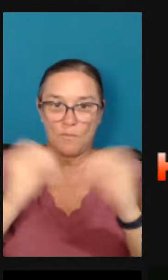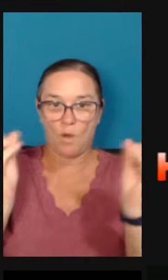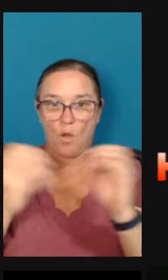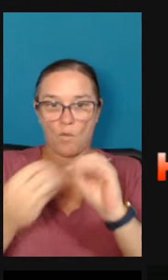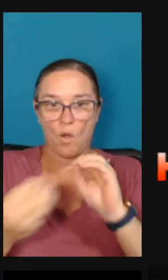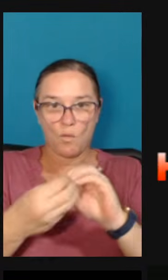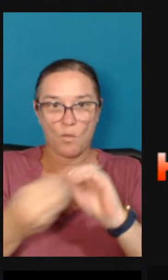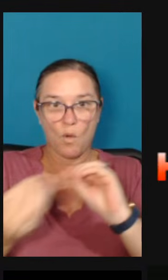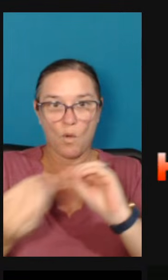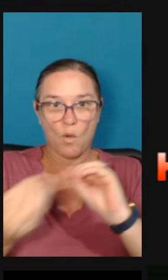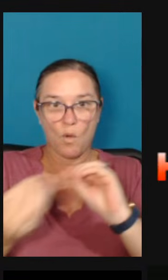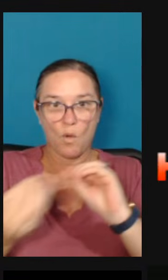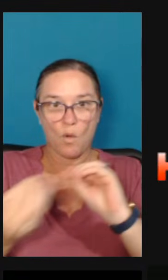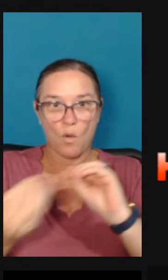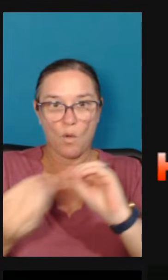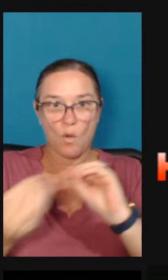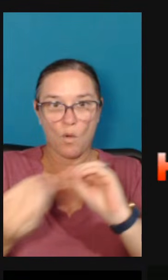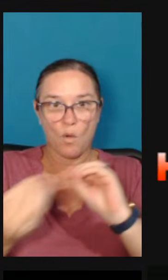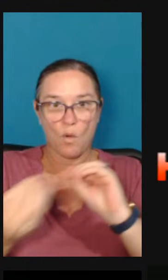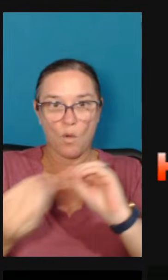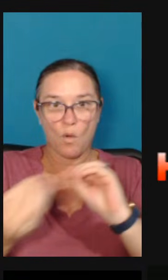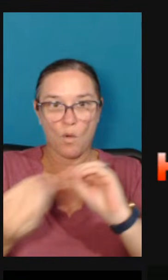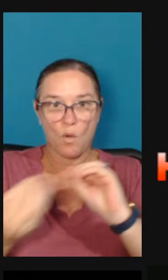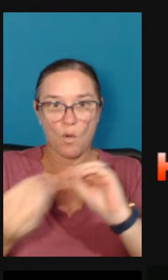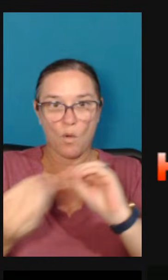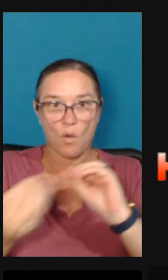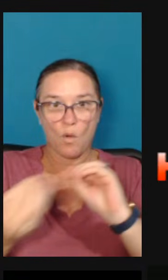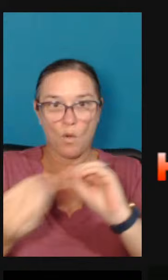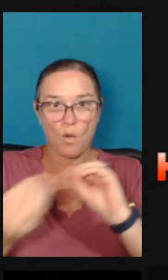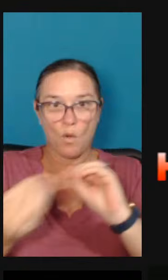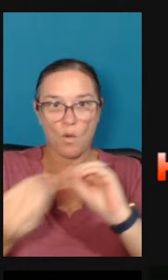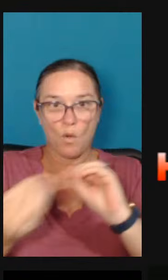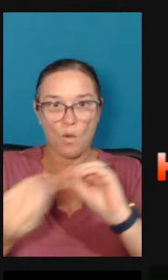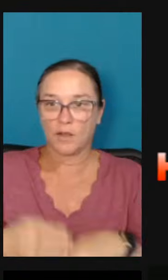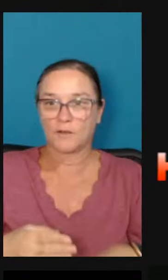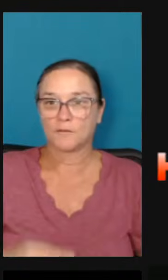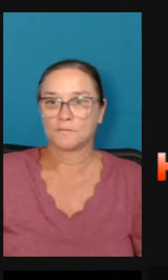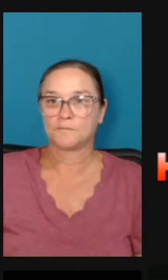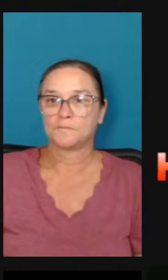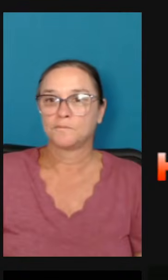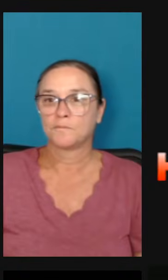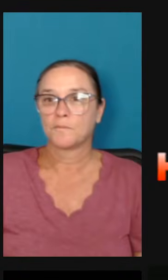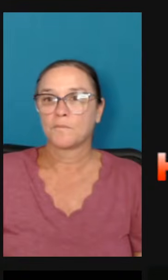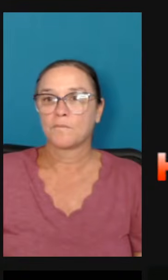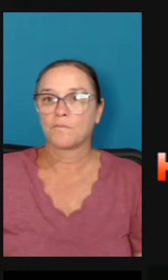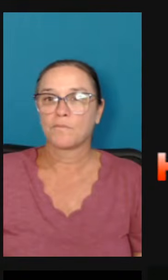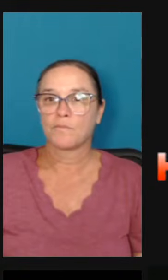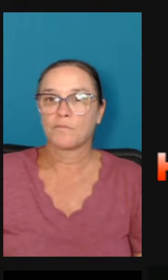right? When they landed, they were bigger to start before they broke into these sizes right here.